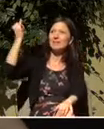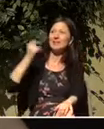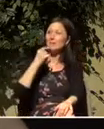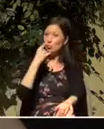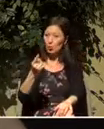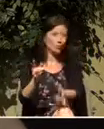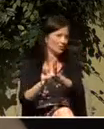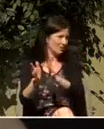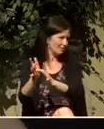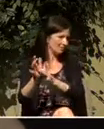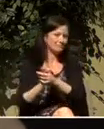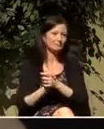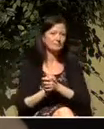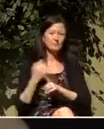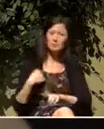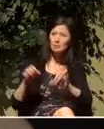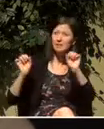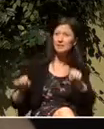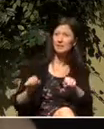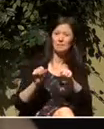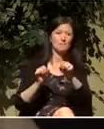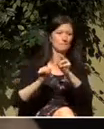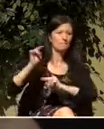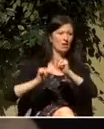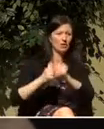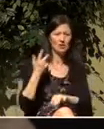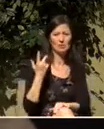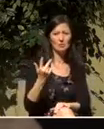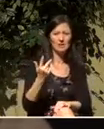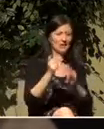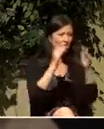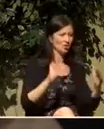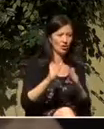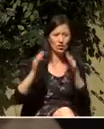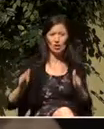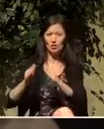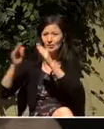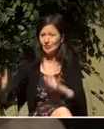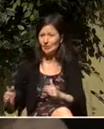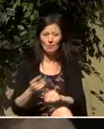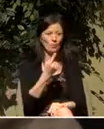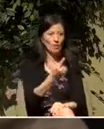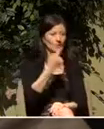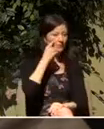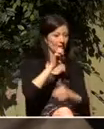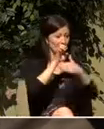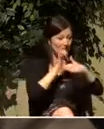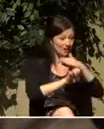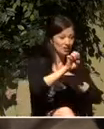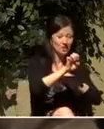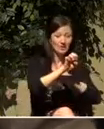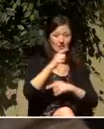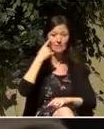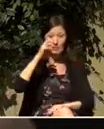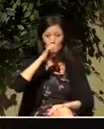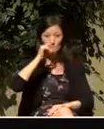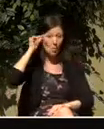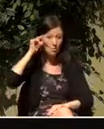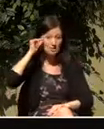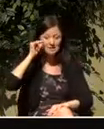so. We could build 3 shelters, one for Elijah, for Moses, and then one for him